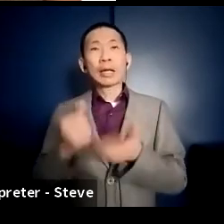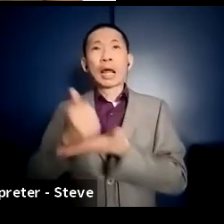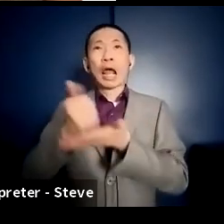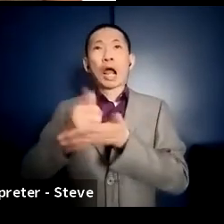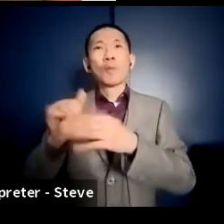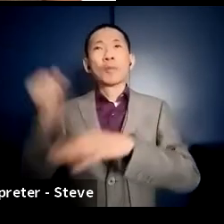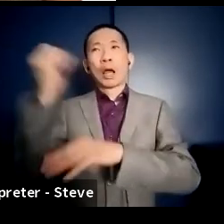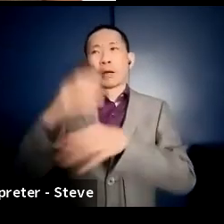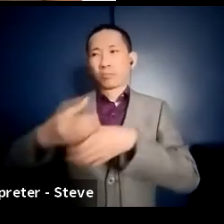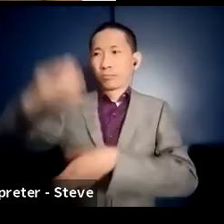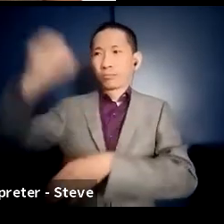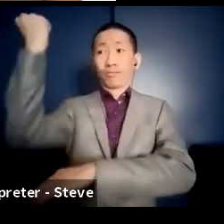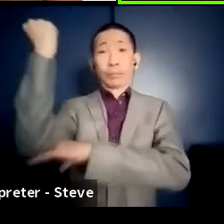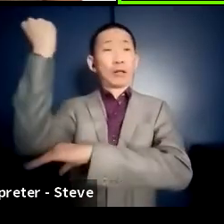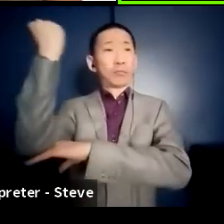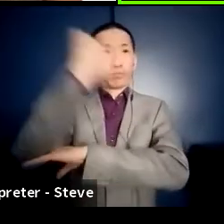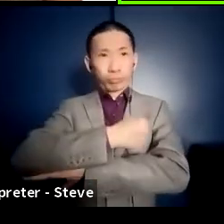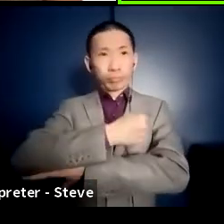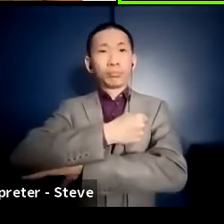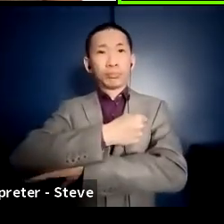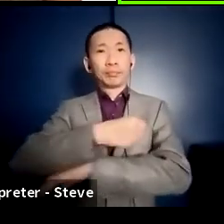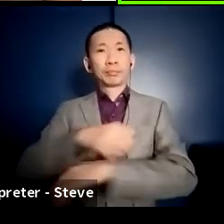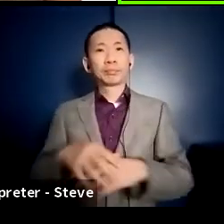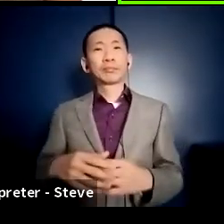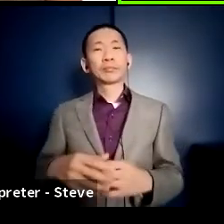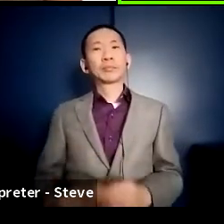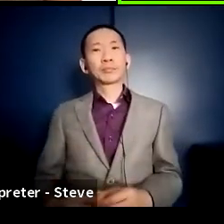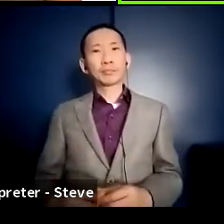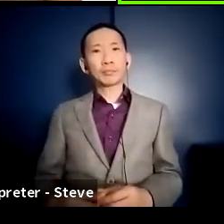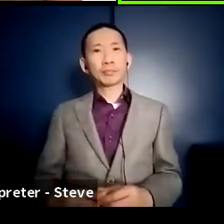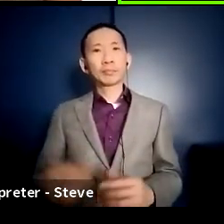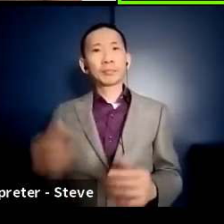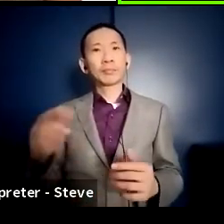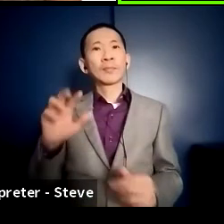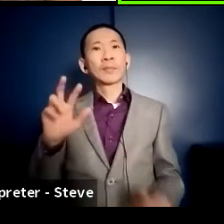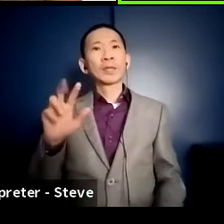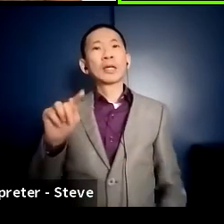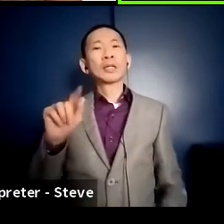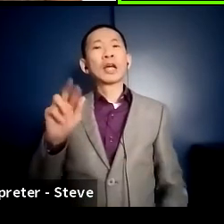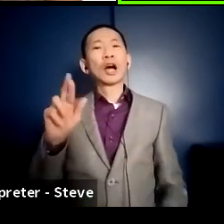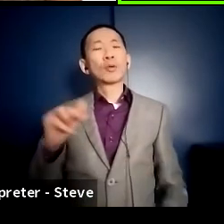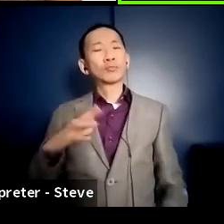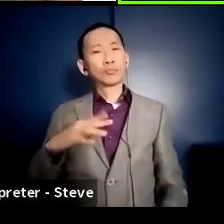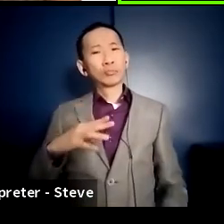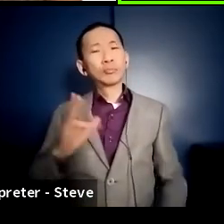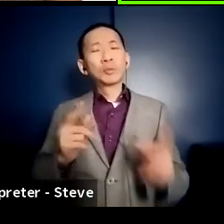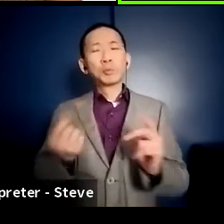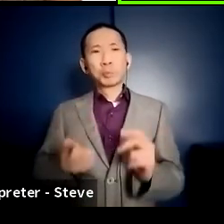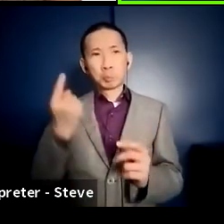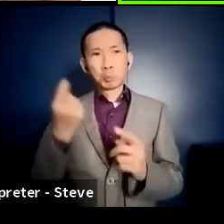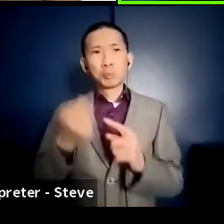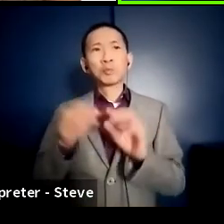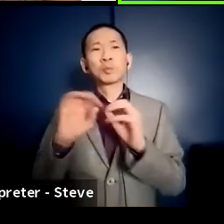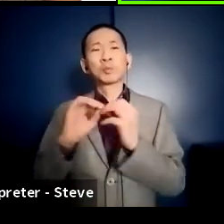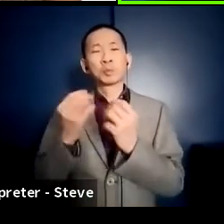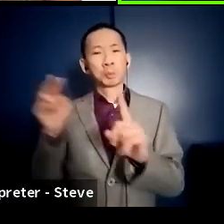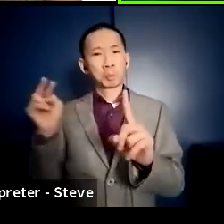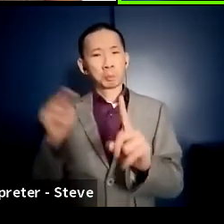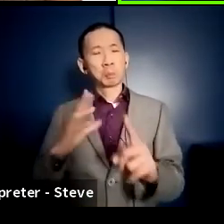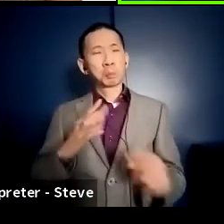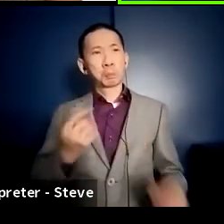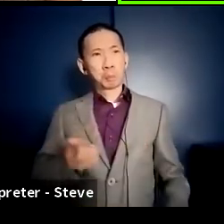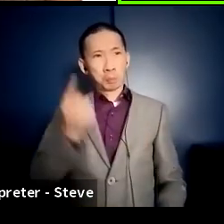tyrant. Yeah, and also folks may be thinking, okay, cool. I understand from like an organizational perspective, like